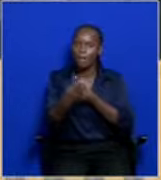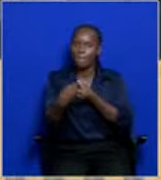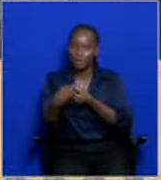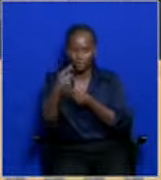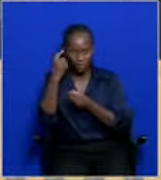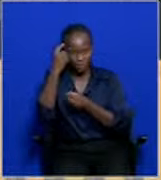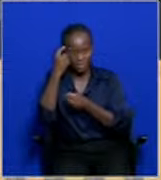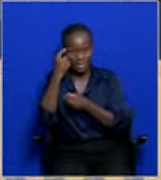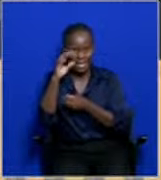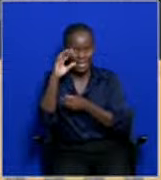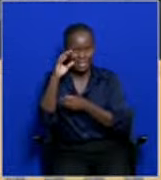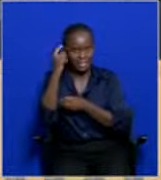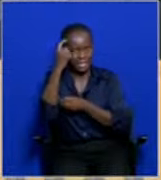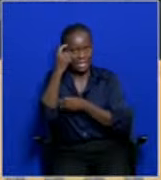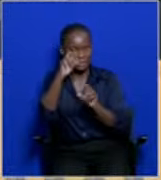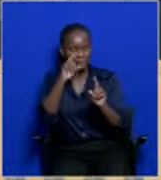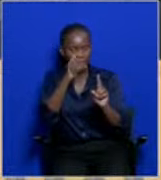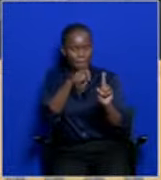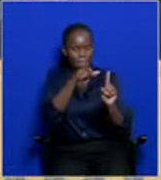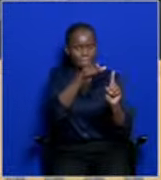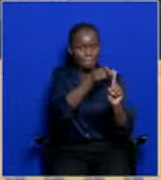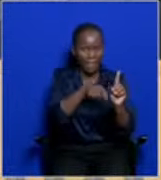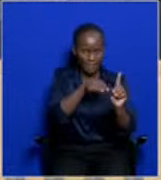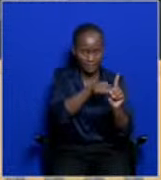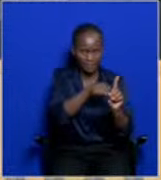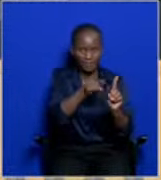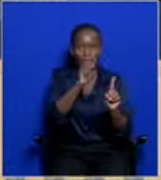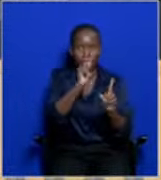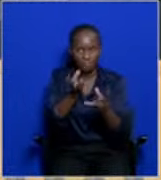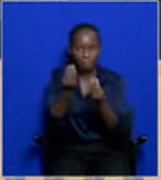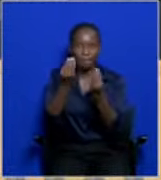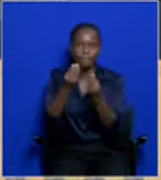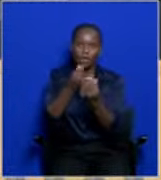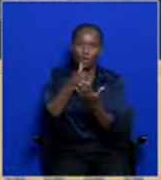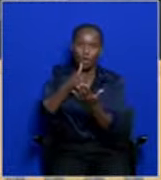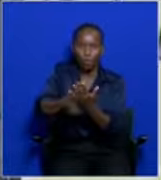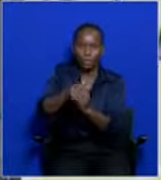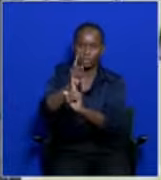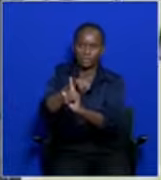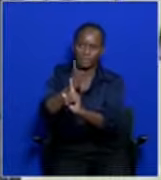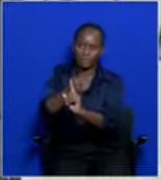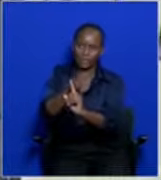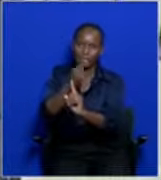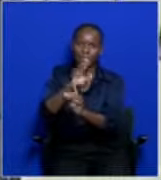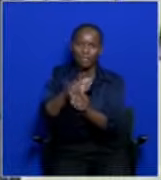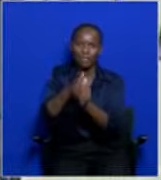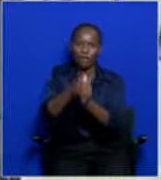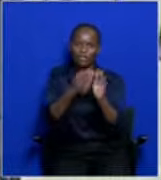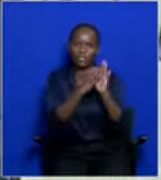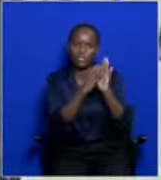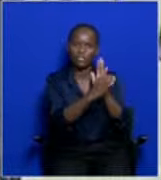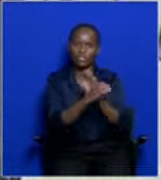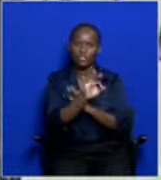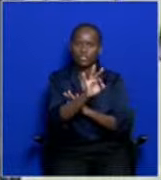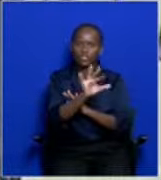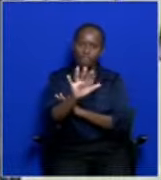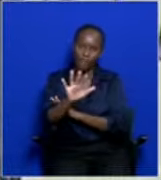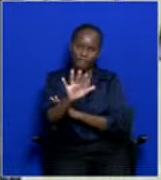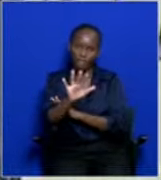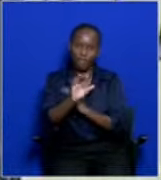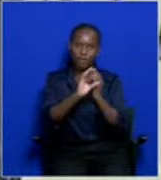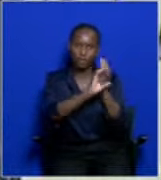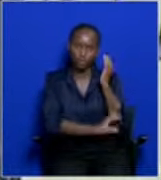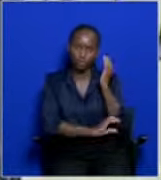a warning statement and warn him in terms of Section 35 of the Constitution. At the time when I called him,